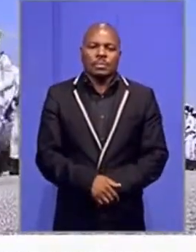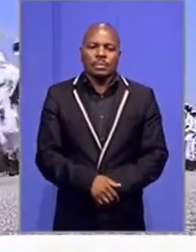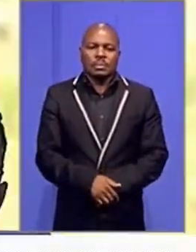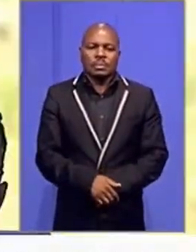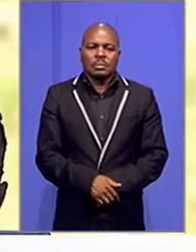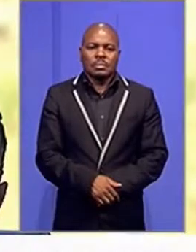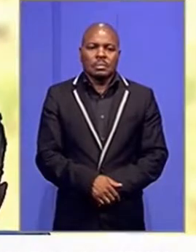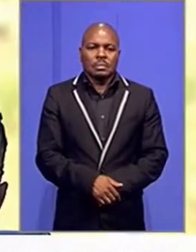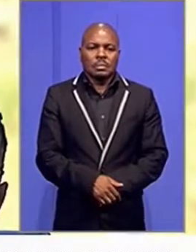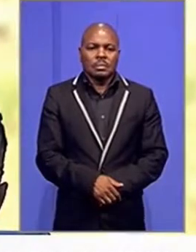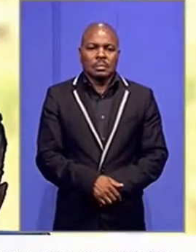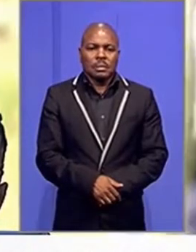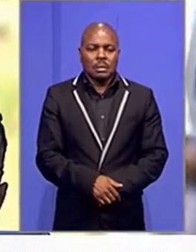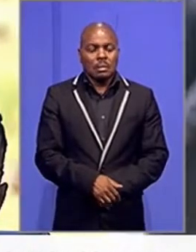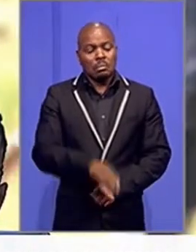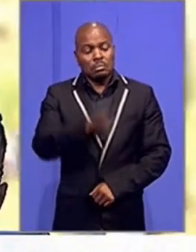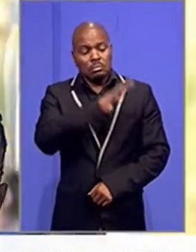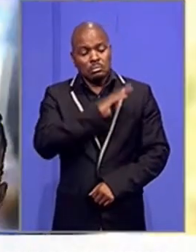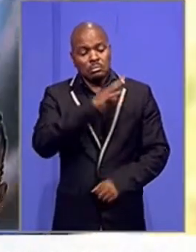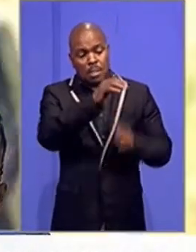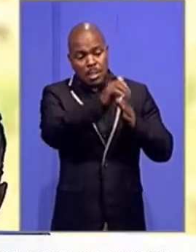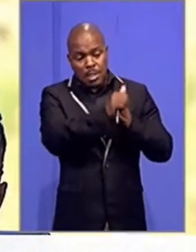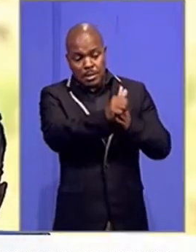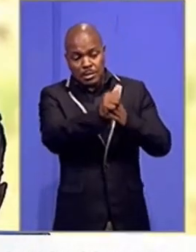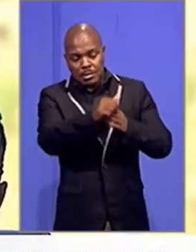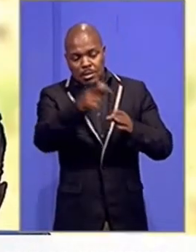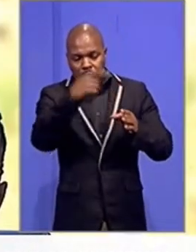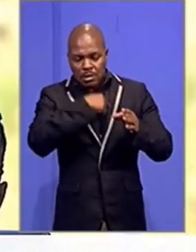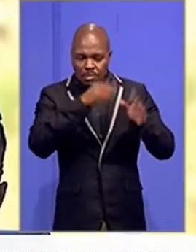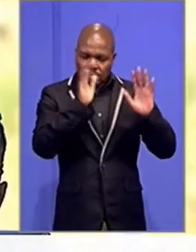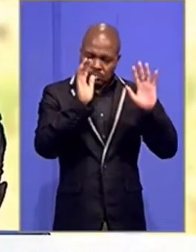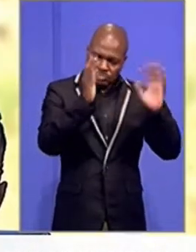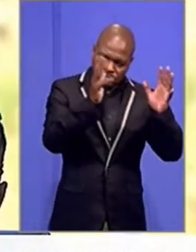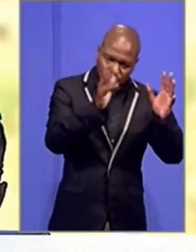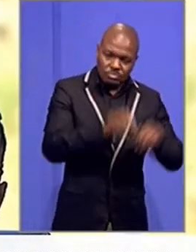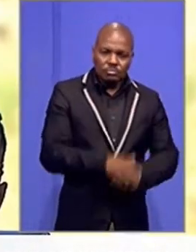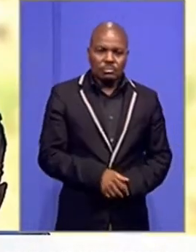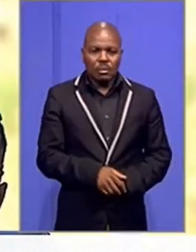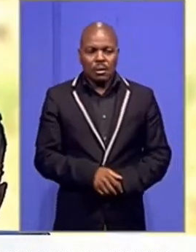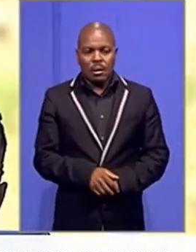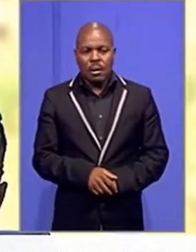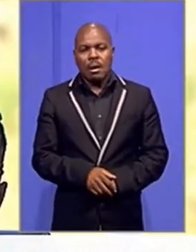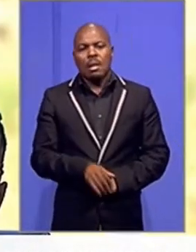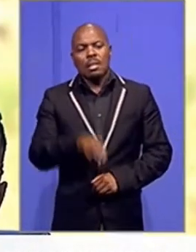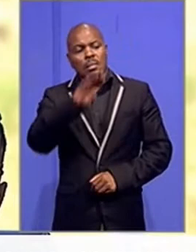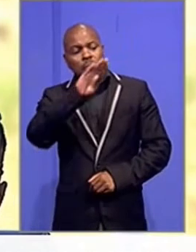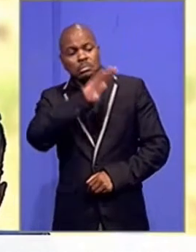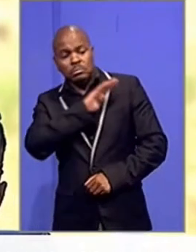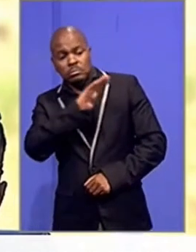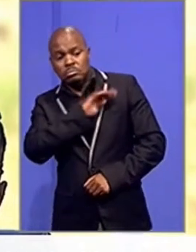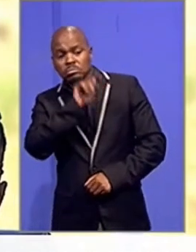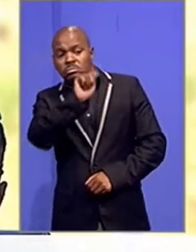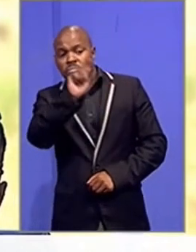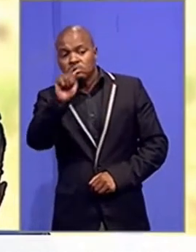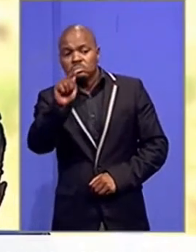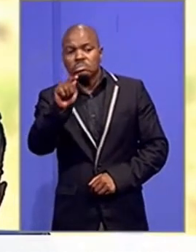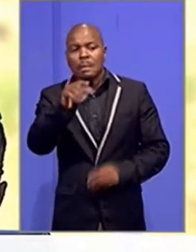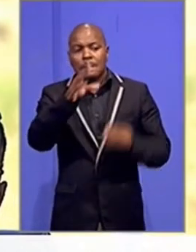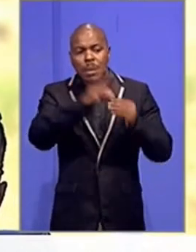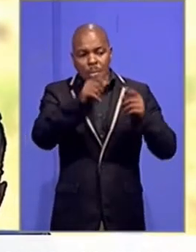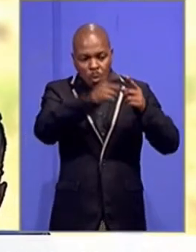the leadership of our military and all members of our armed forces for fulfilling